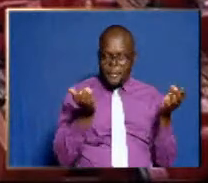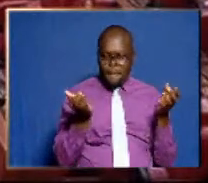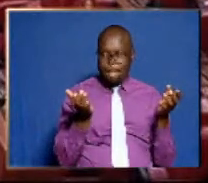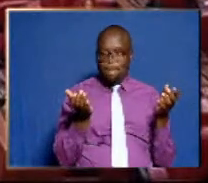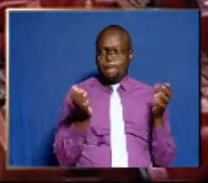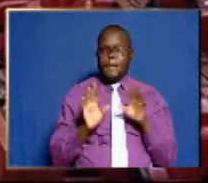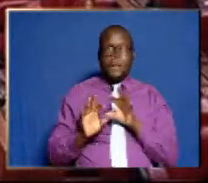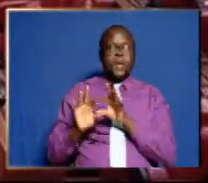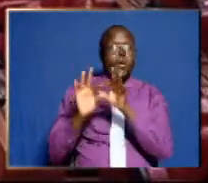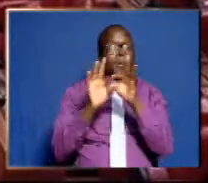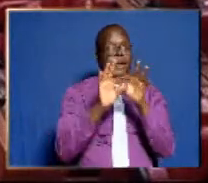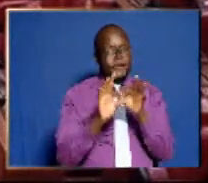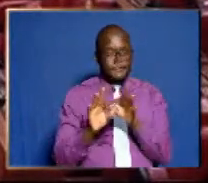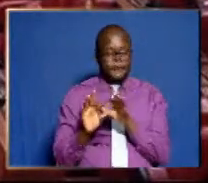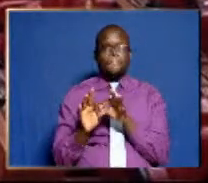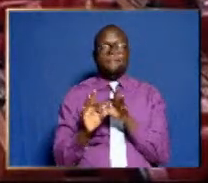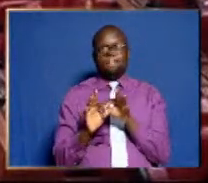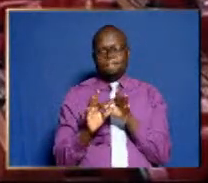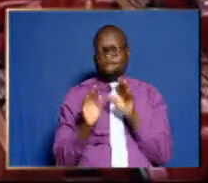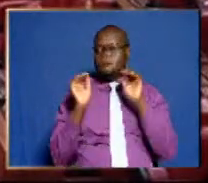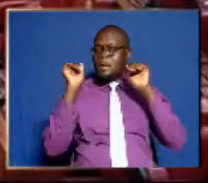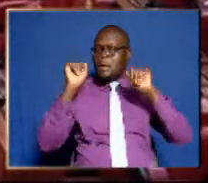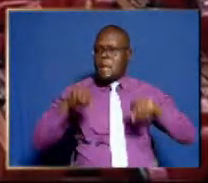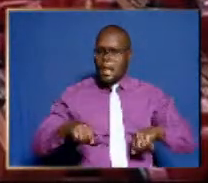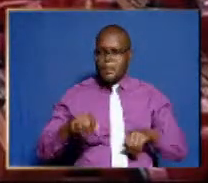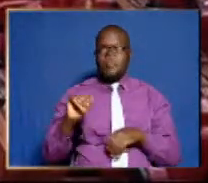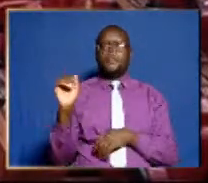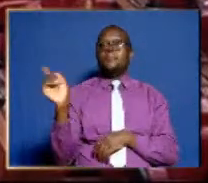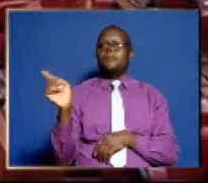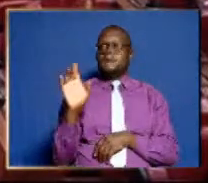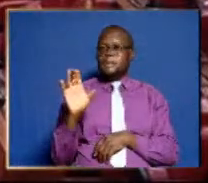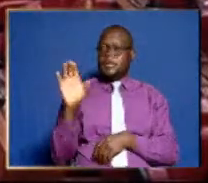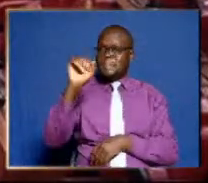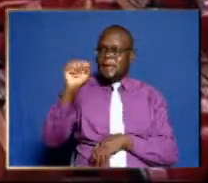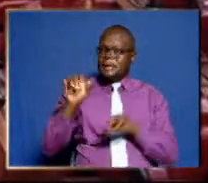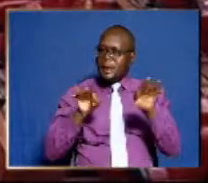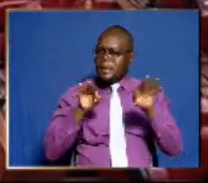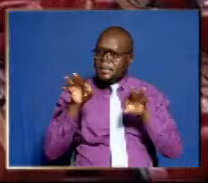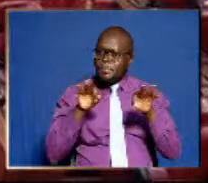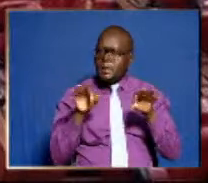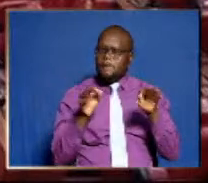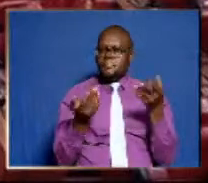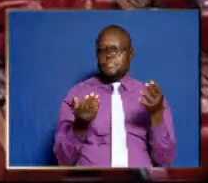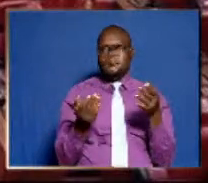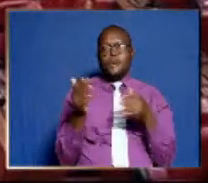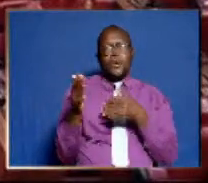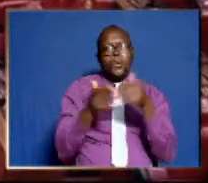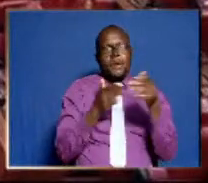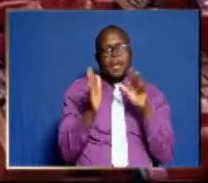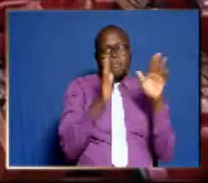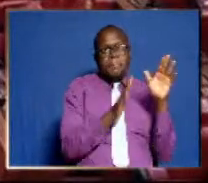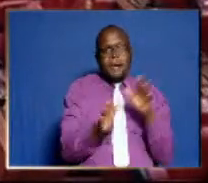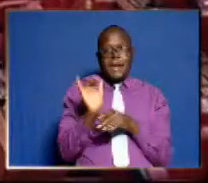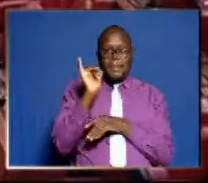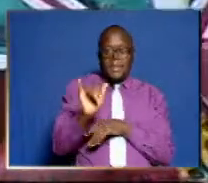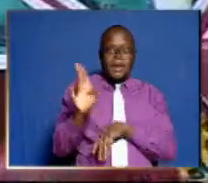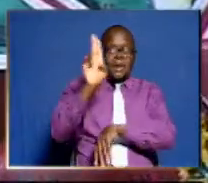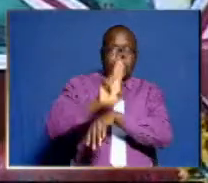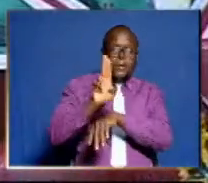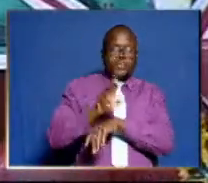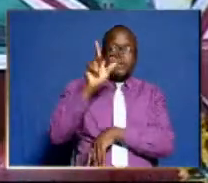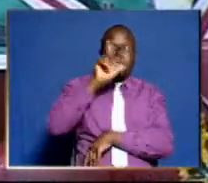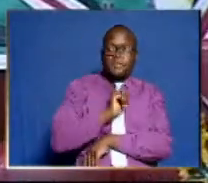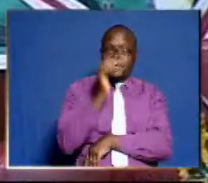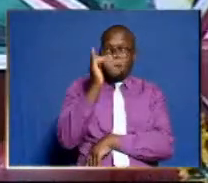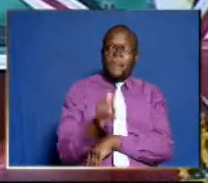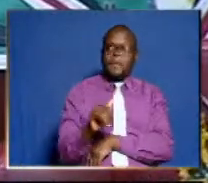and Cooperatives that could the Cabinet Secretary explain the measures that have been taken by